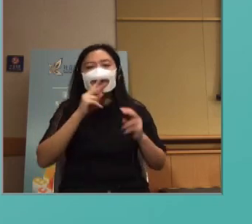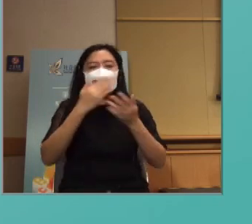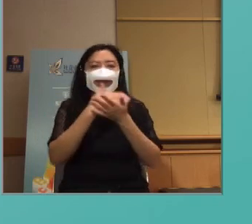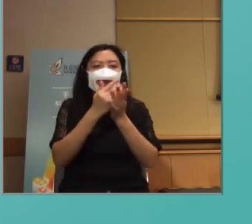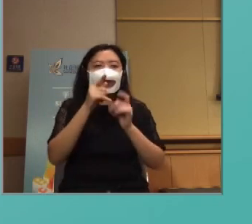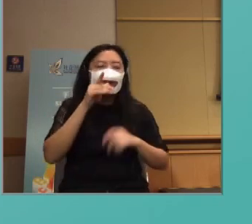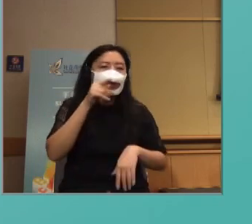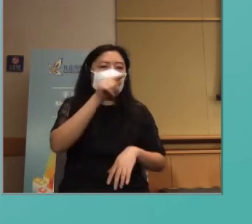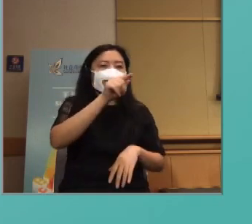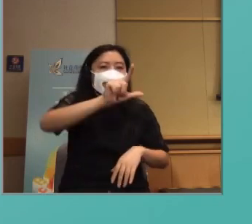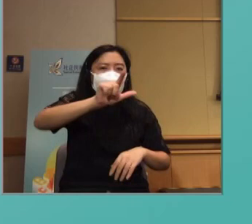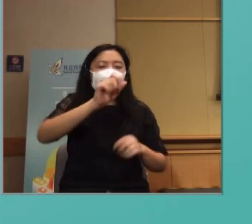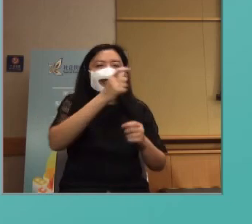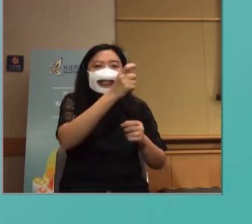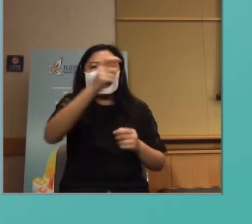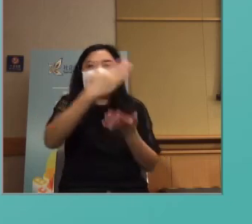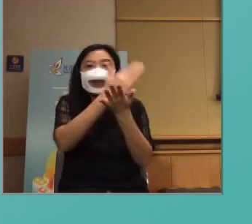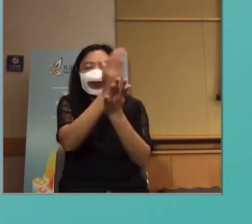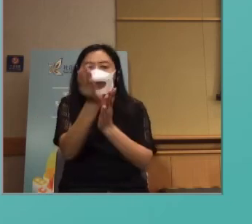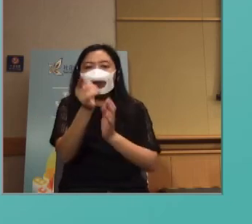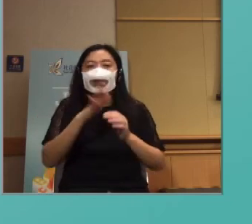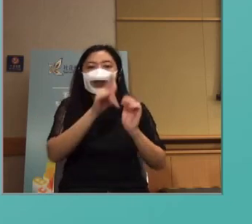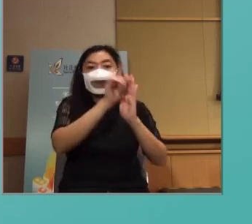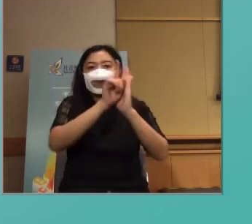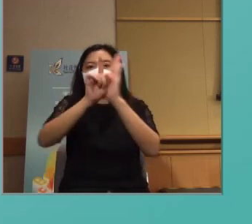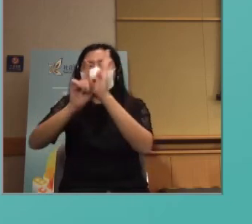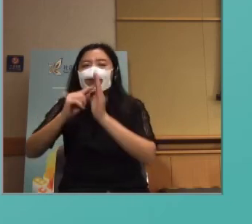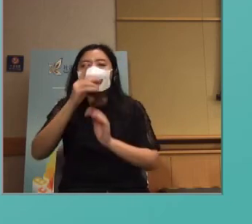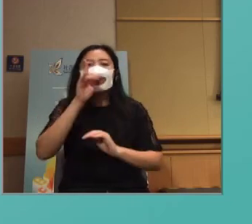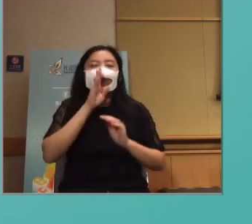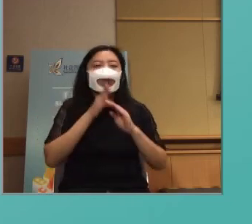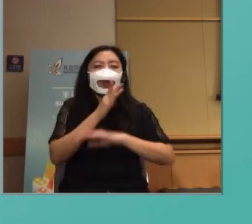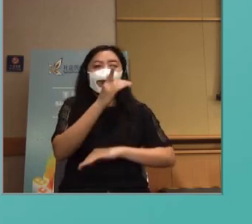down beyond 90%. It is a scary drop. A lot of people